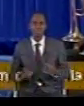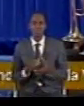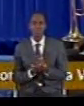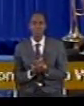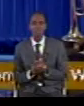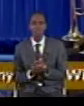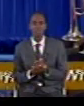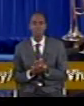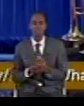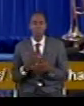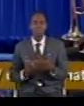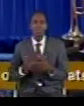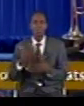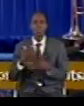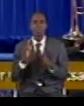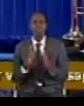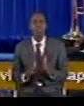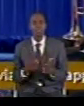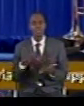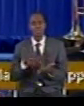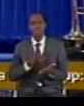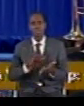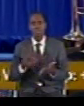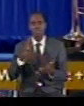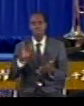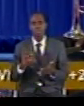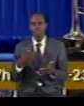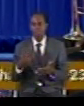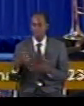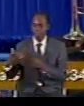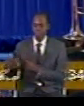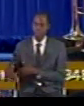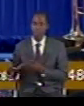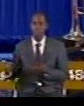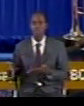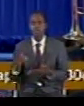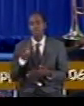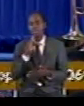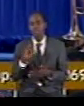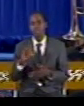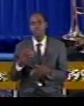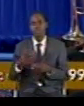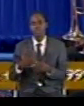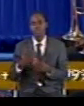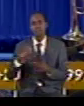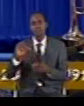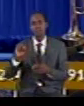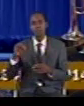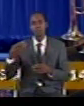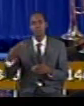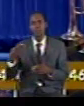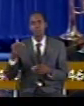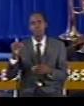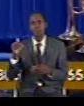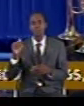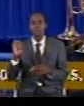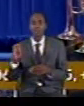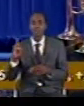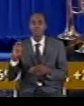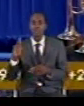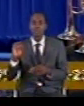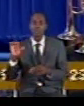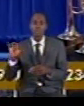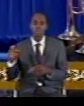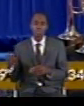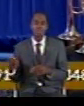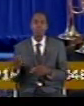next testifier standing by my side here is Mr. Shedrack Jacob, a 32-year-old